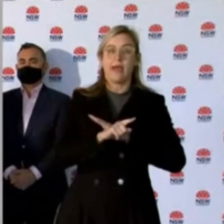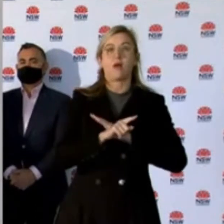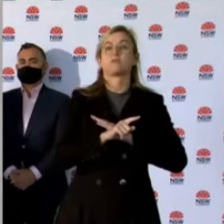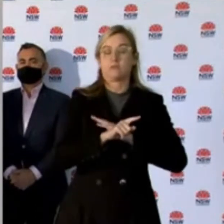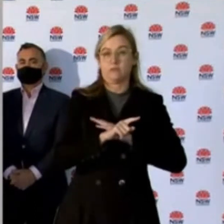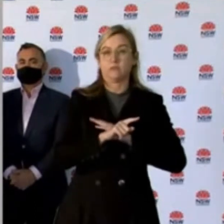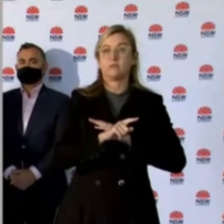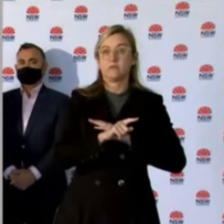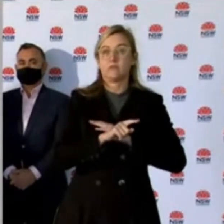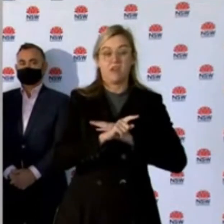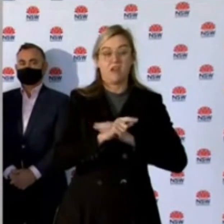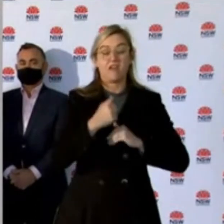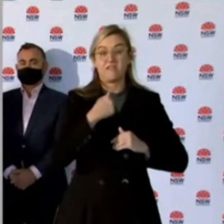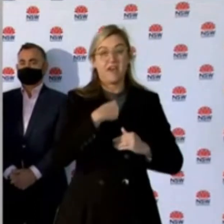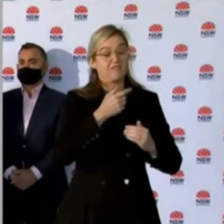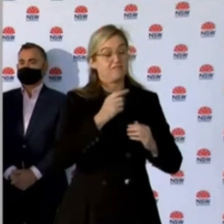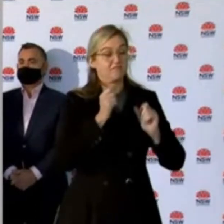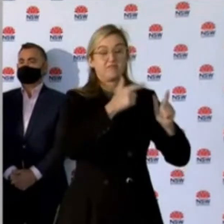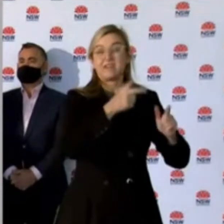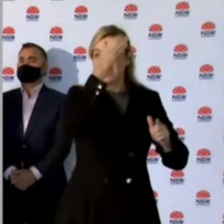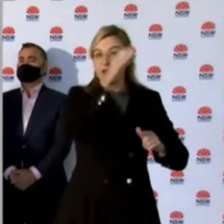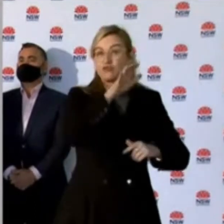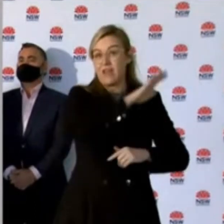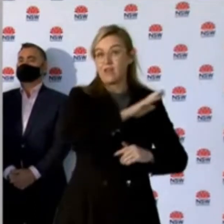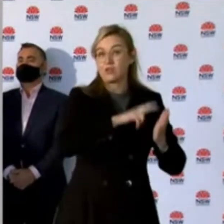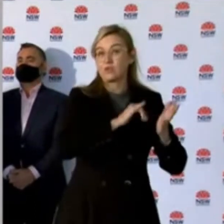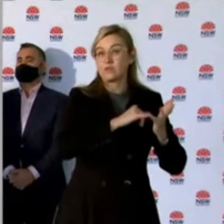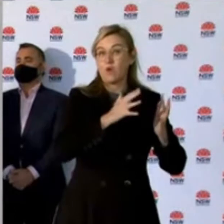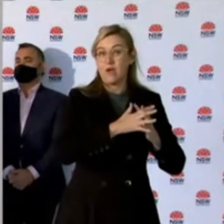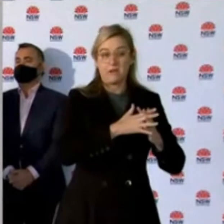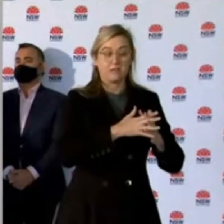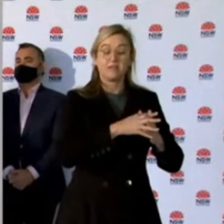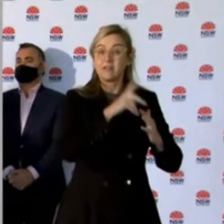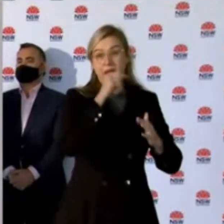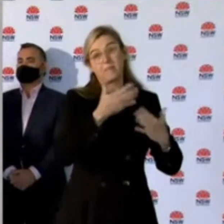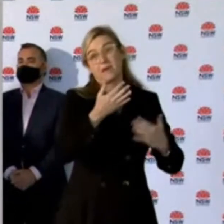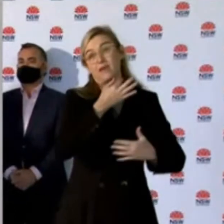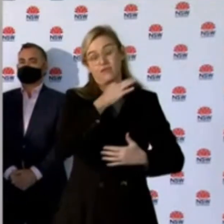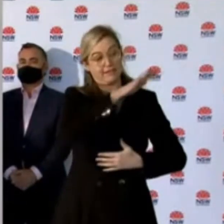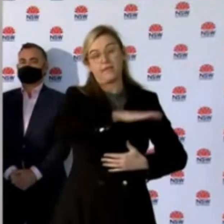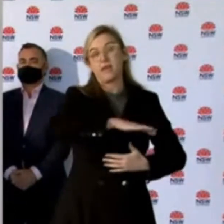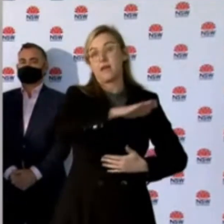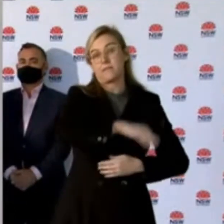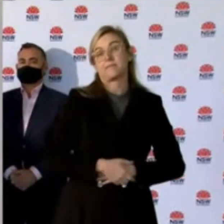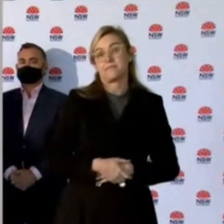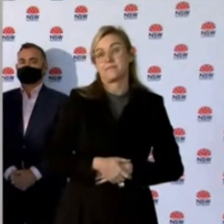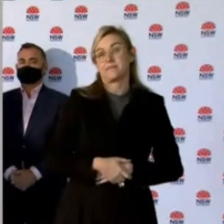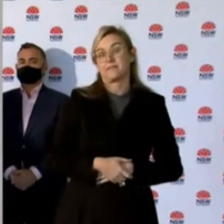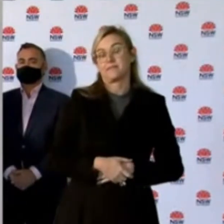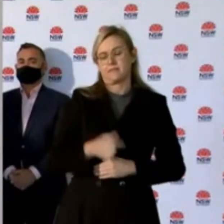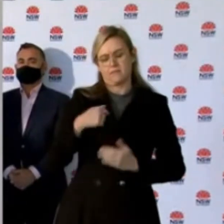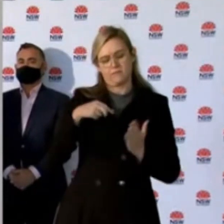the people in regional New South Wales. When I talk to people and look at various posts on social media,